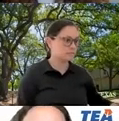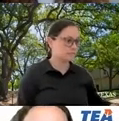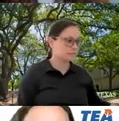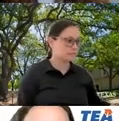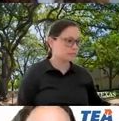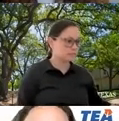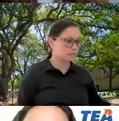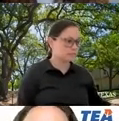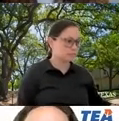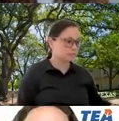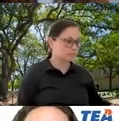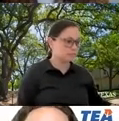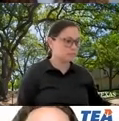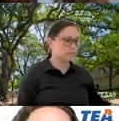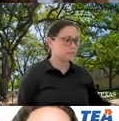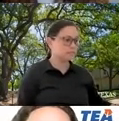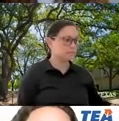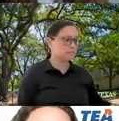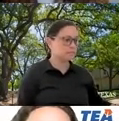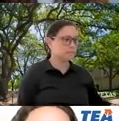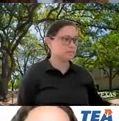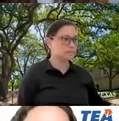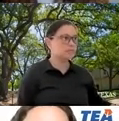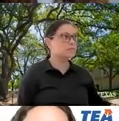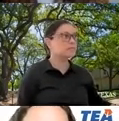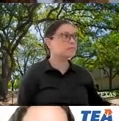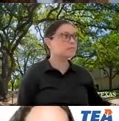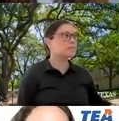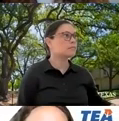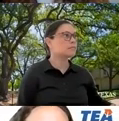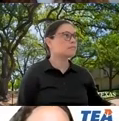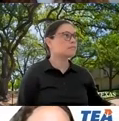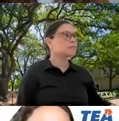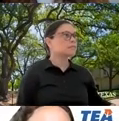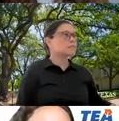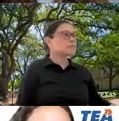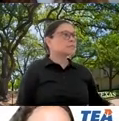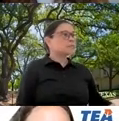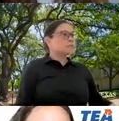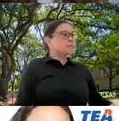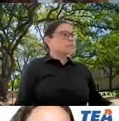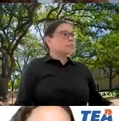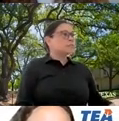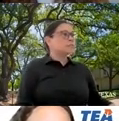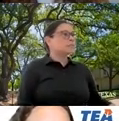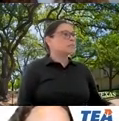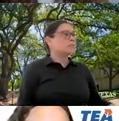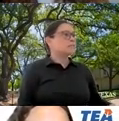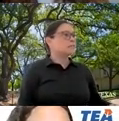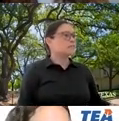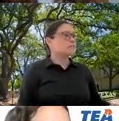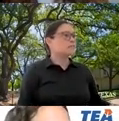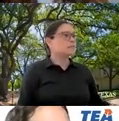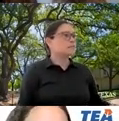All right, thank you, Reagan. I'm Megan Schneider. I'm the partial meeting facilitator just for this roll call portion and the public